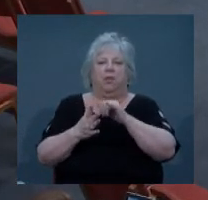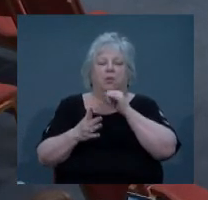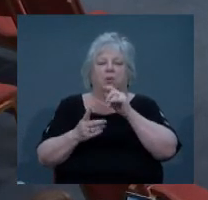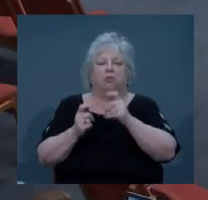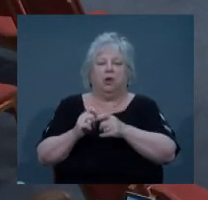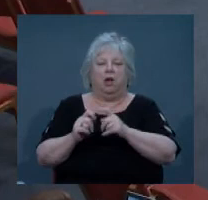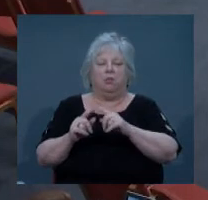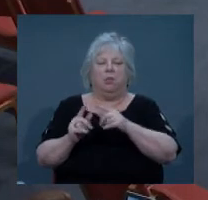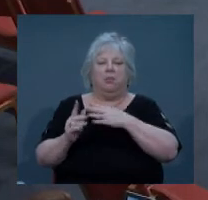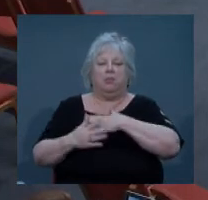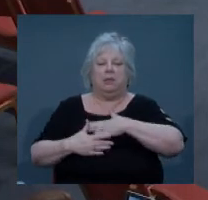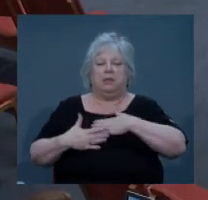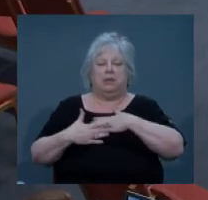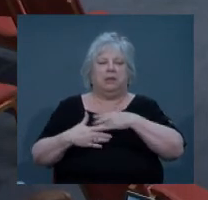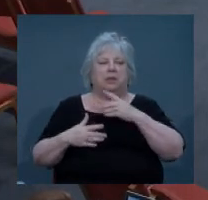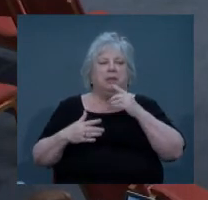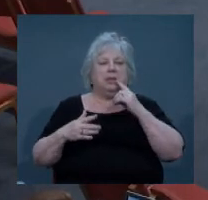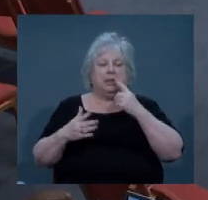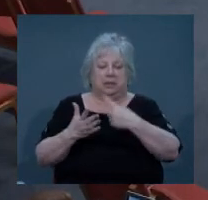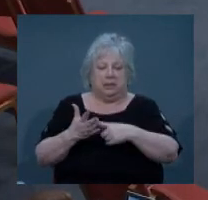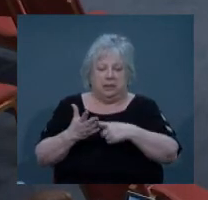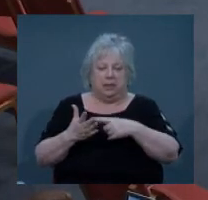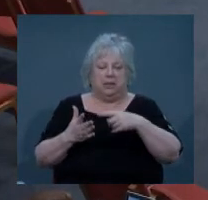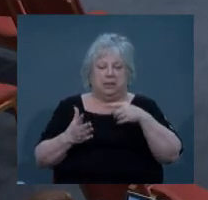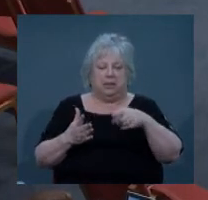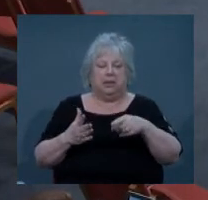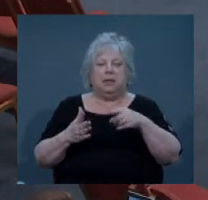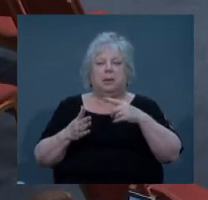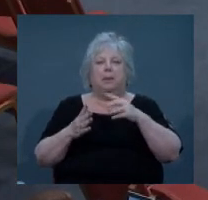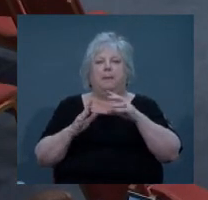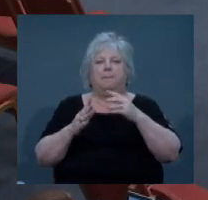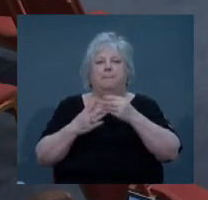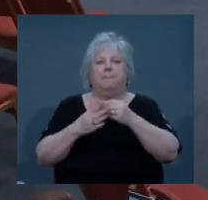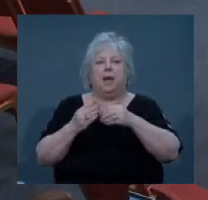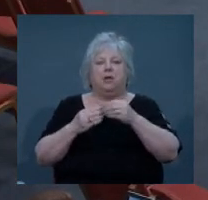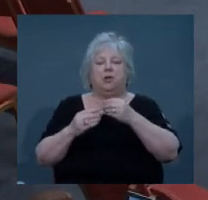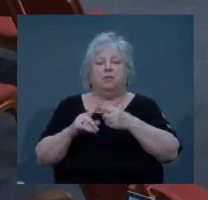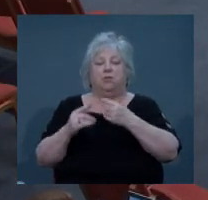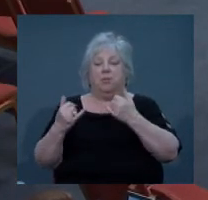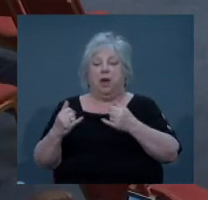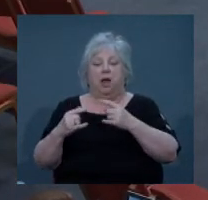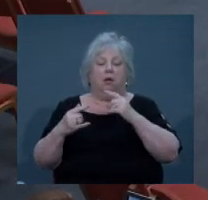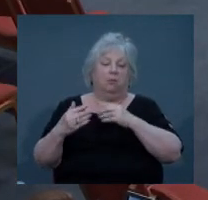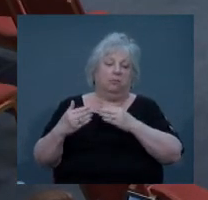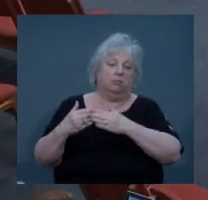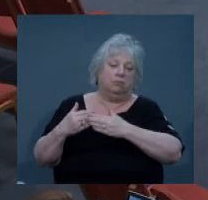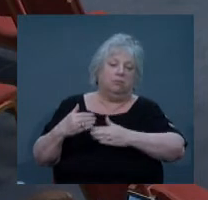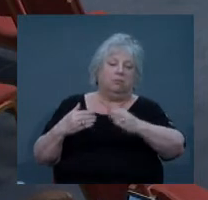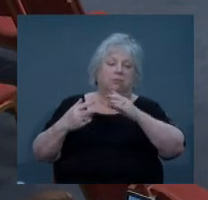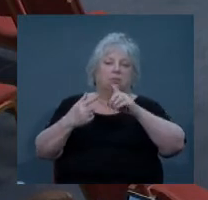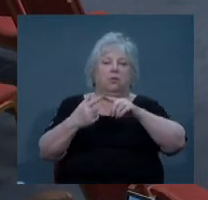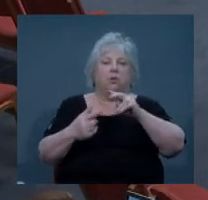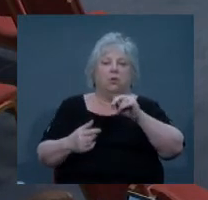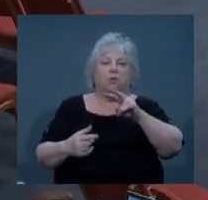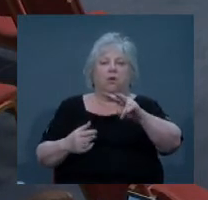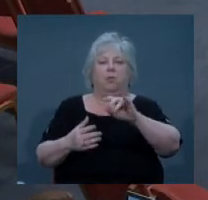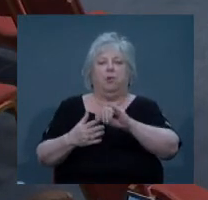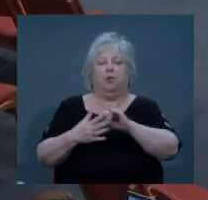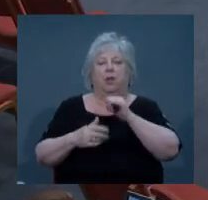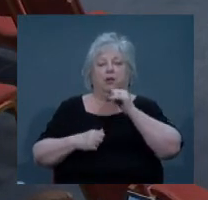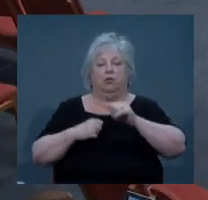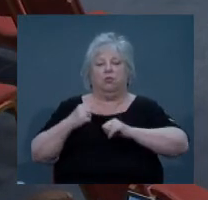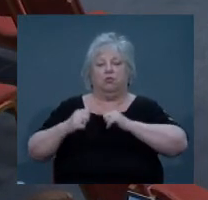city's budget from now until November. Hopefully November. That's an aggressive goal. I think we can get